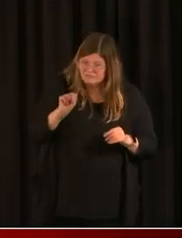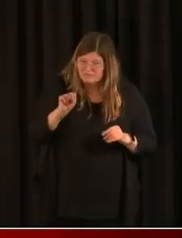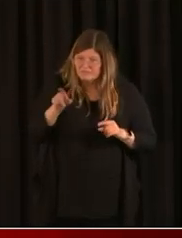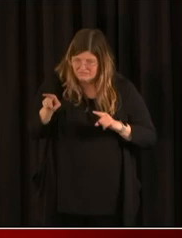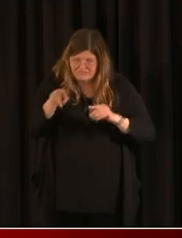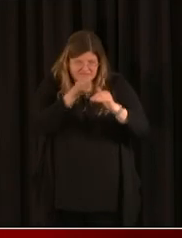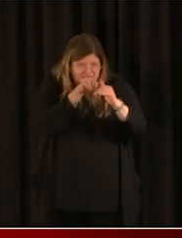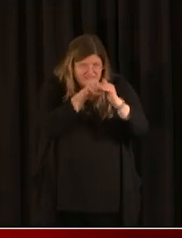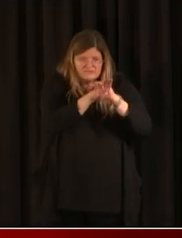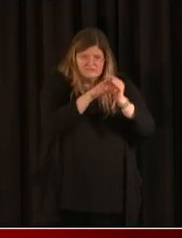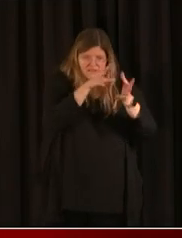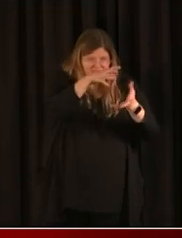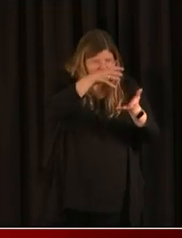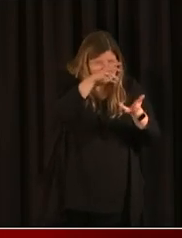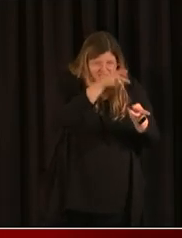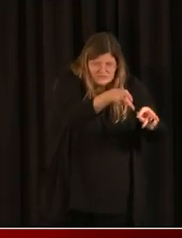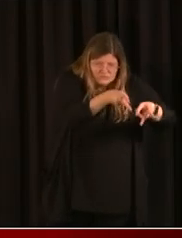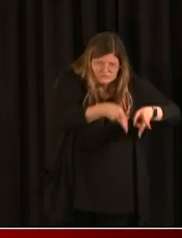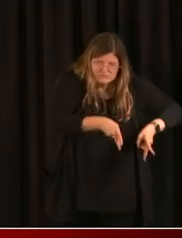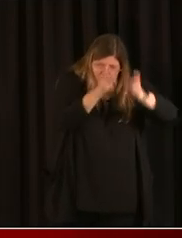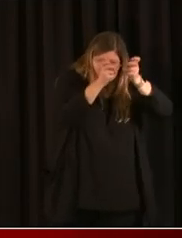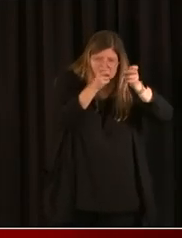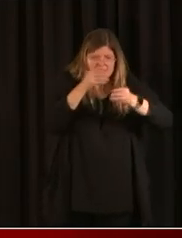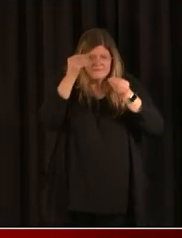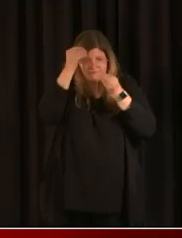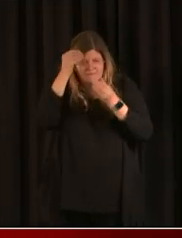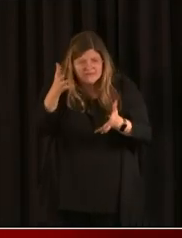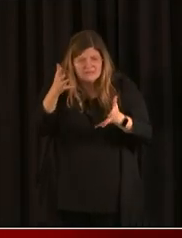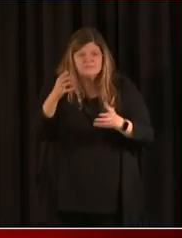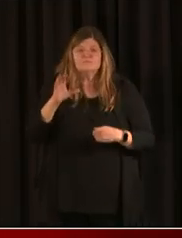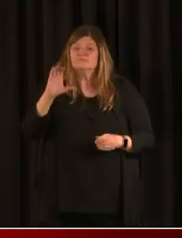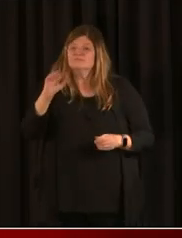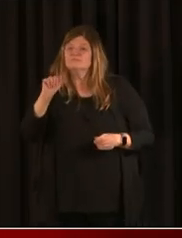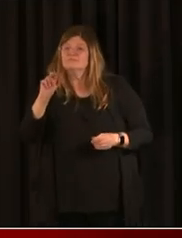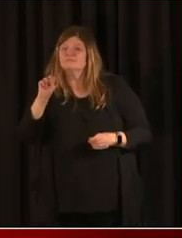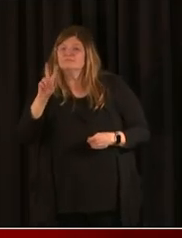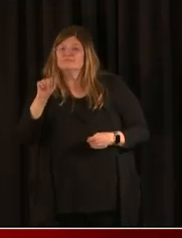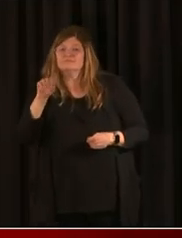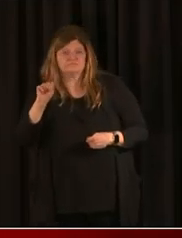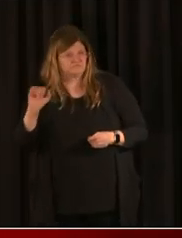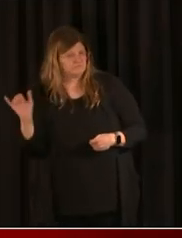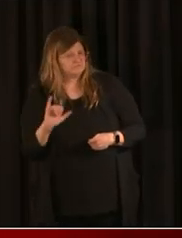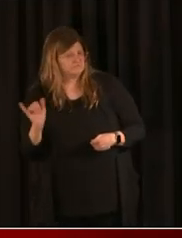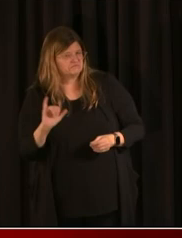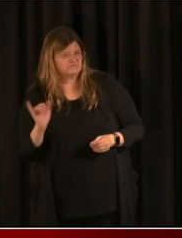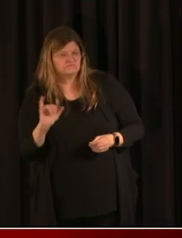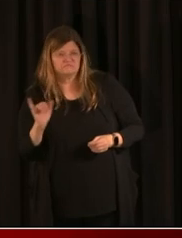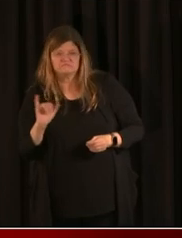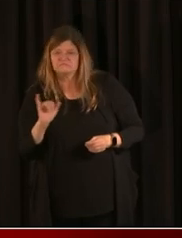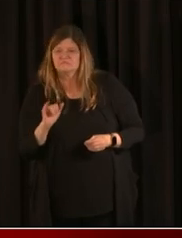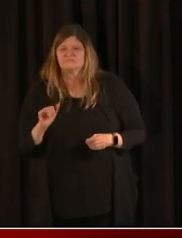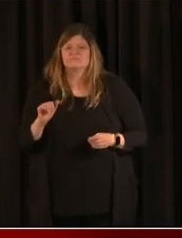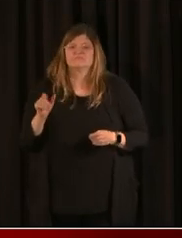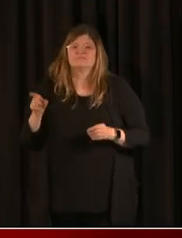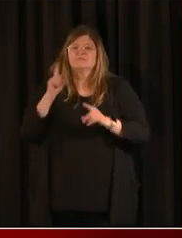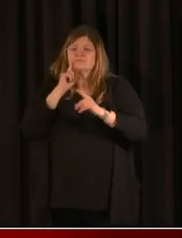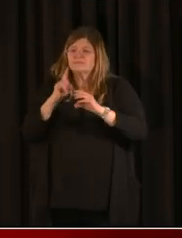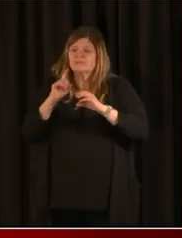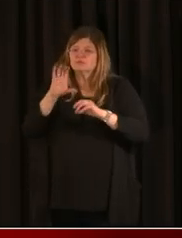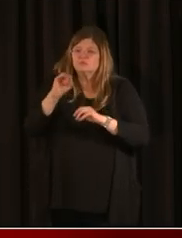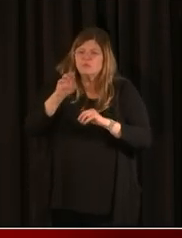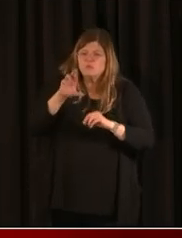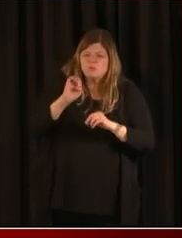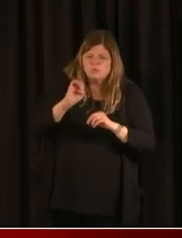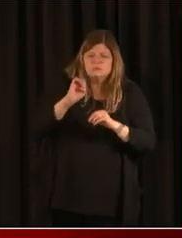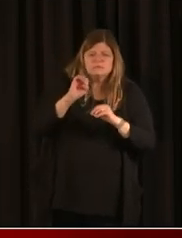and schedules. And then Canvas would be the other platform which we utilize for our course